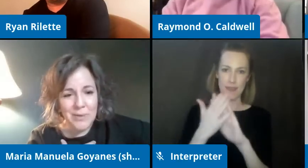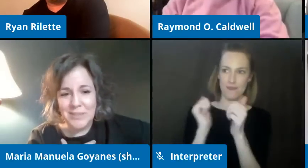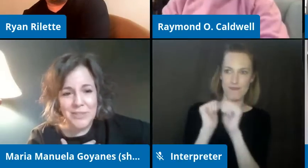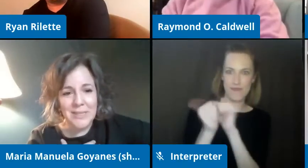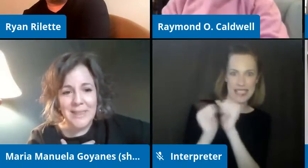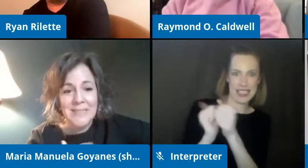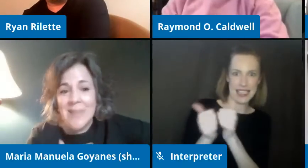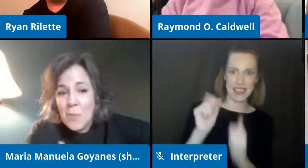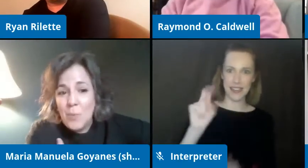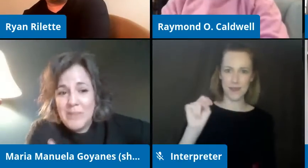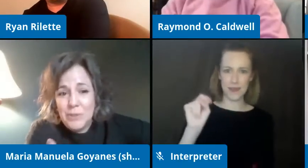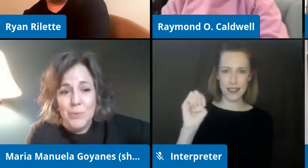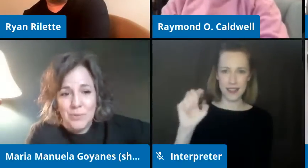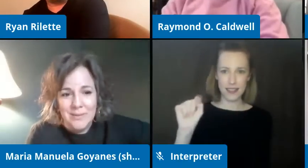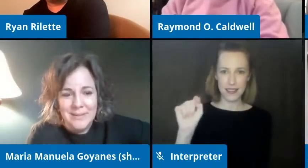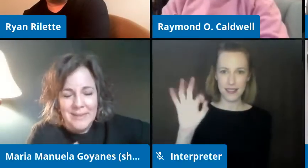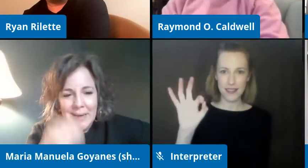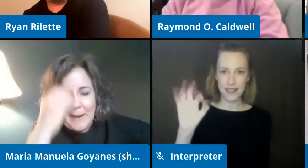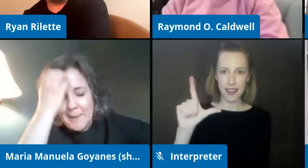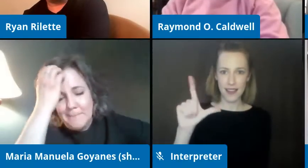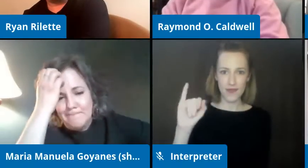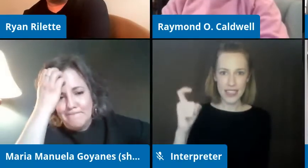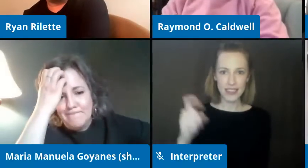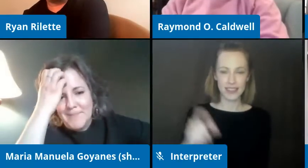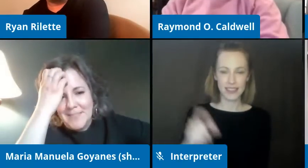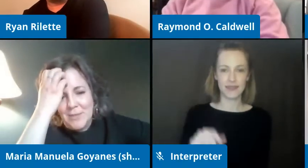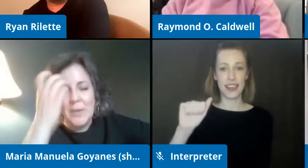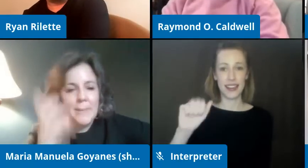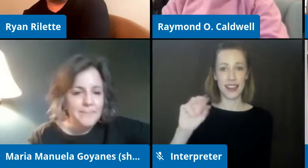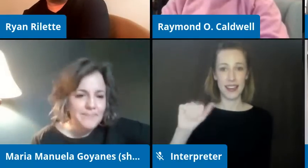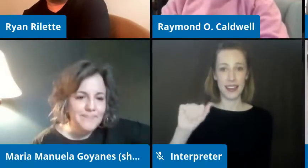You know, it's just, that's not what we do.